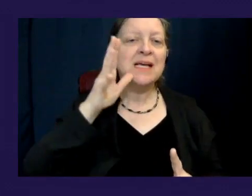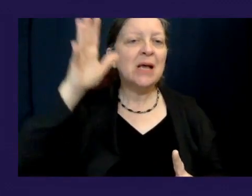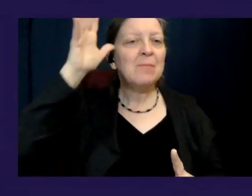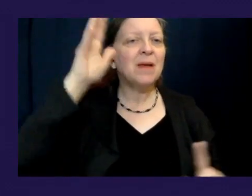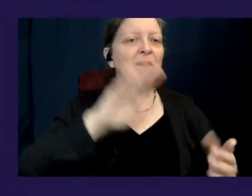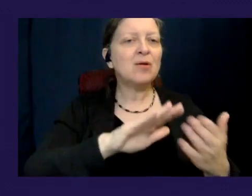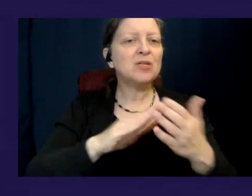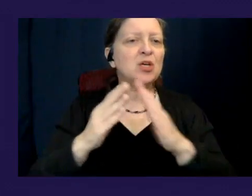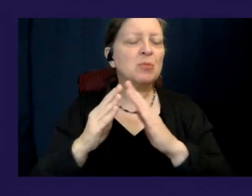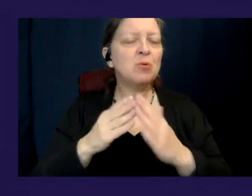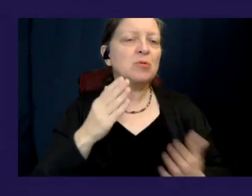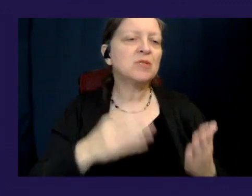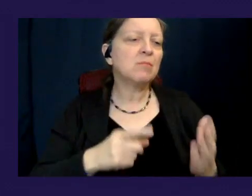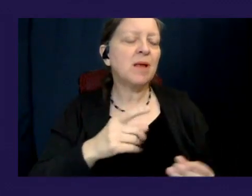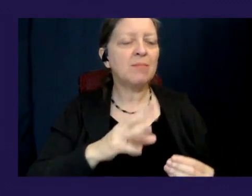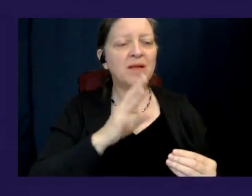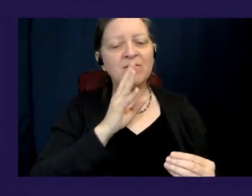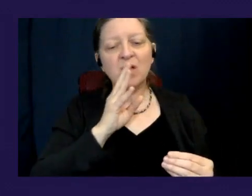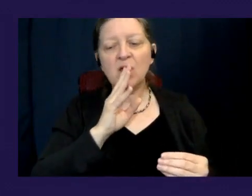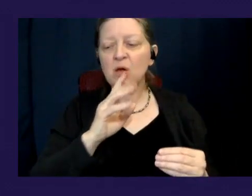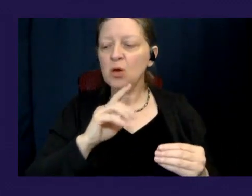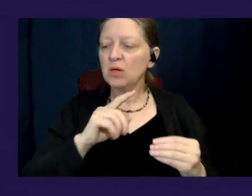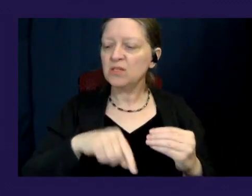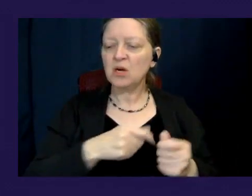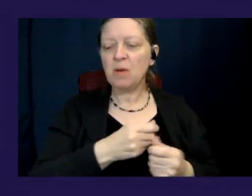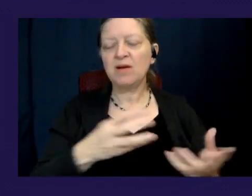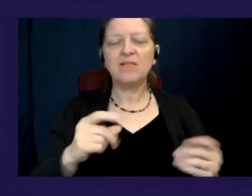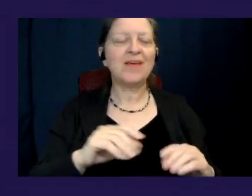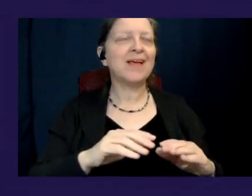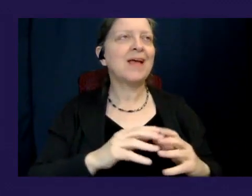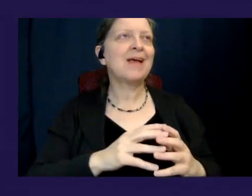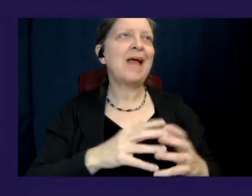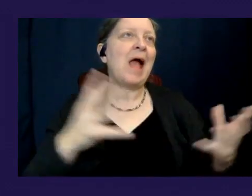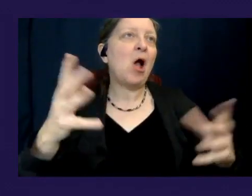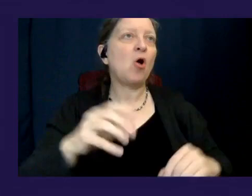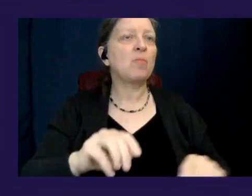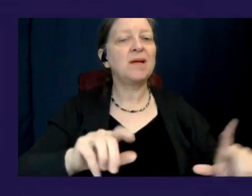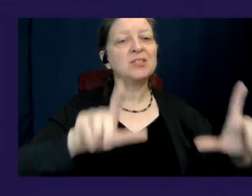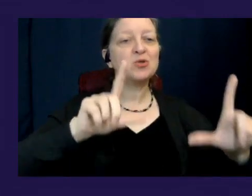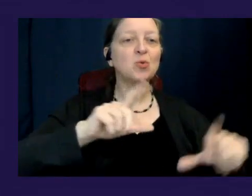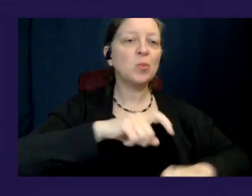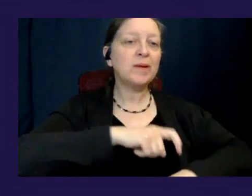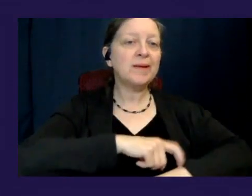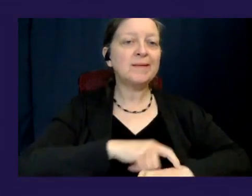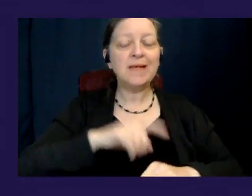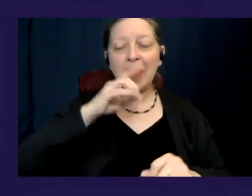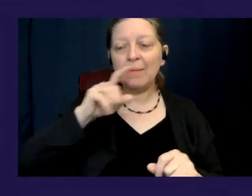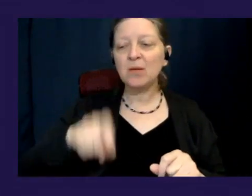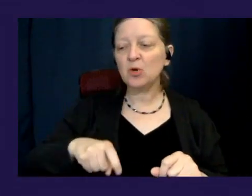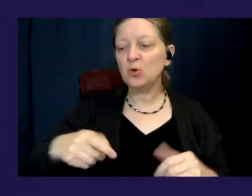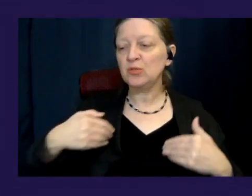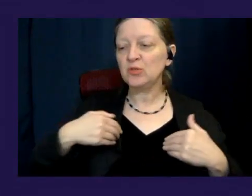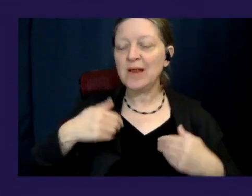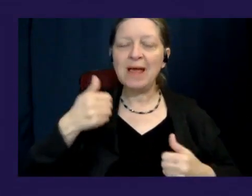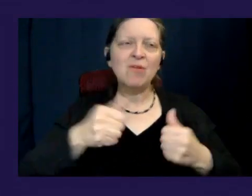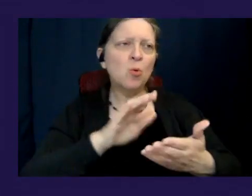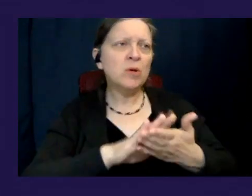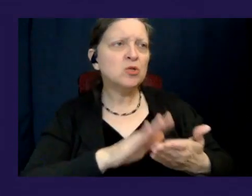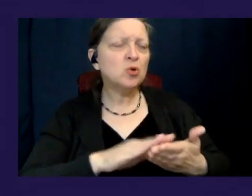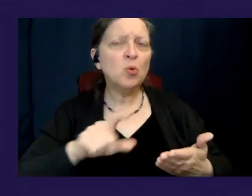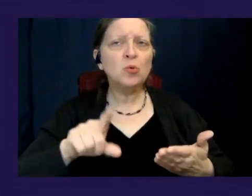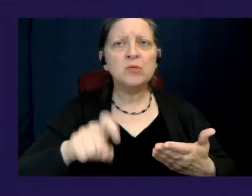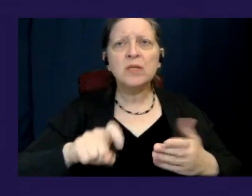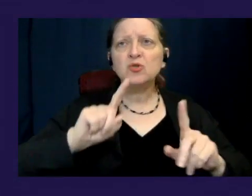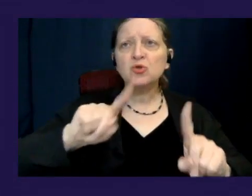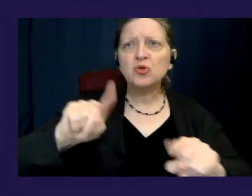how many hours of TV a kid or screen time their kids should have, which schools to go to, they can be local, they can be global.